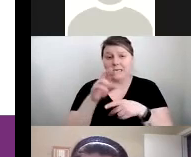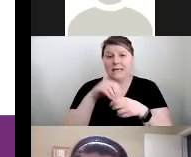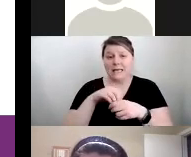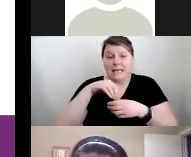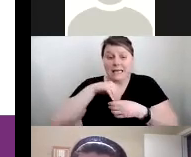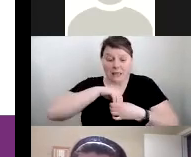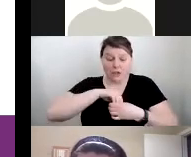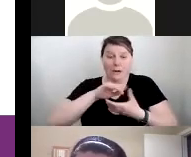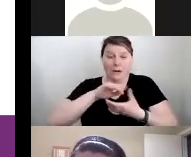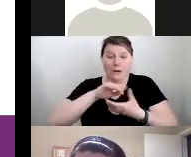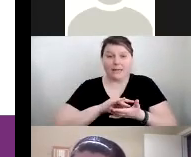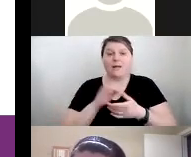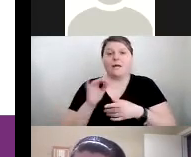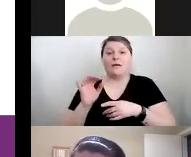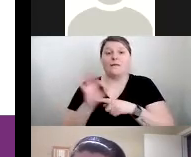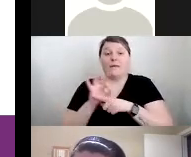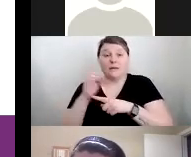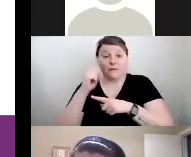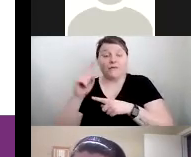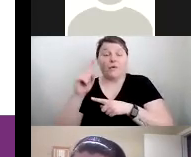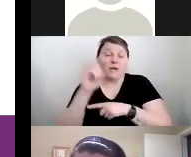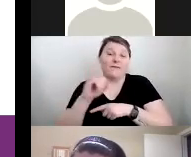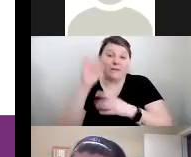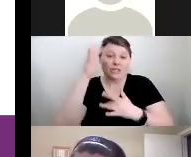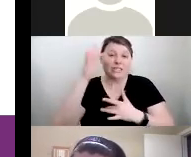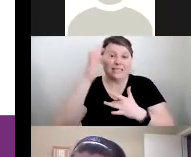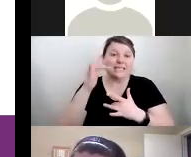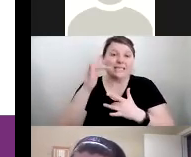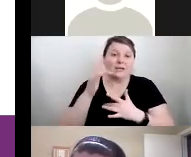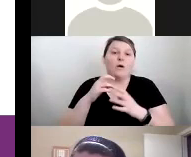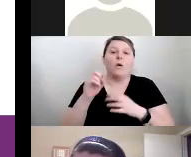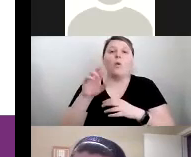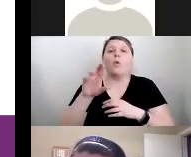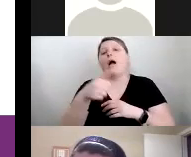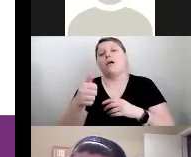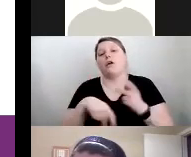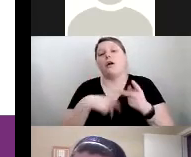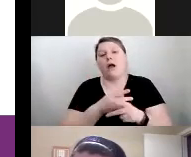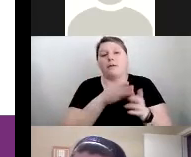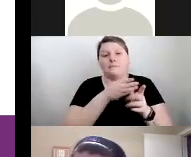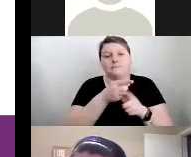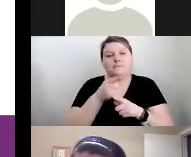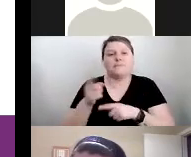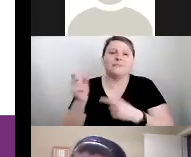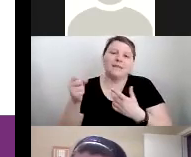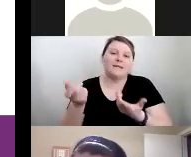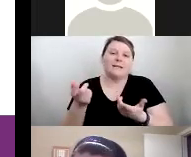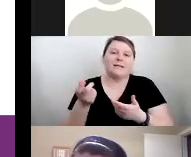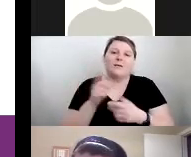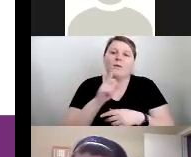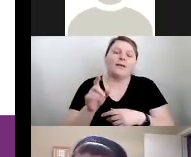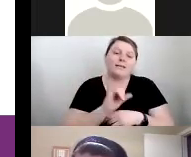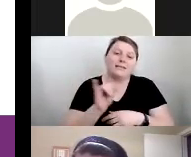med, fellowship in infectious disease, or other residencies? Yep. I mean, that's essentially the